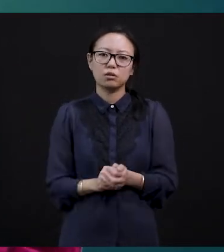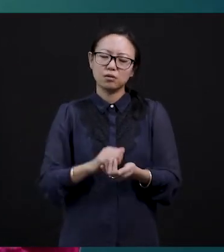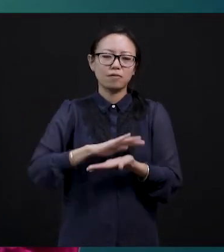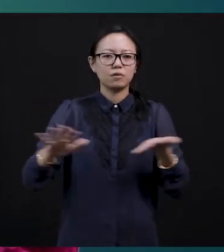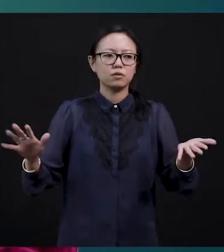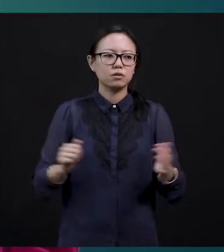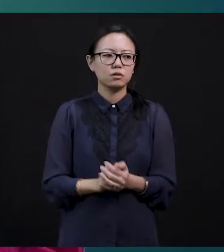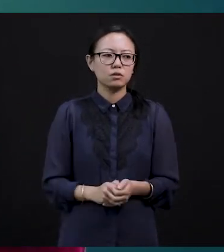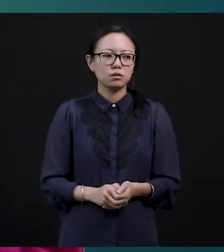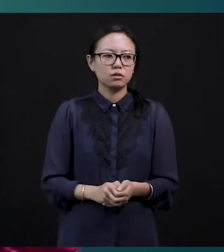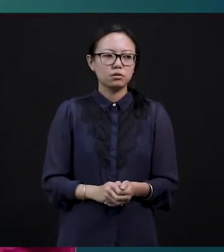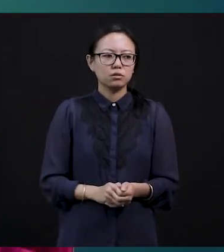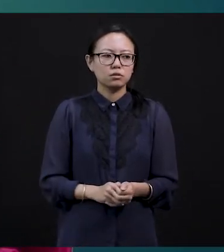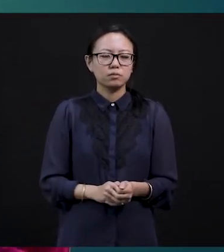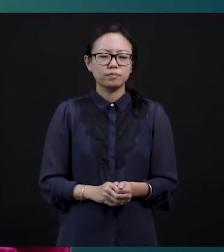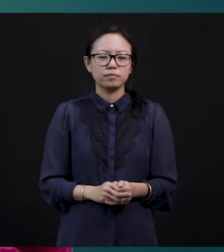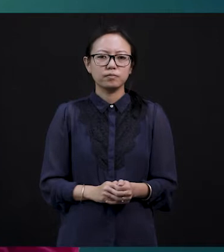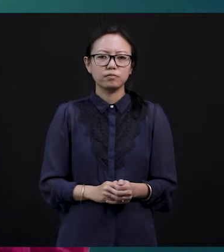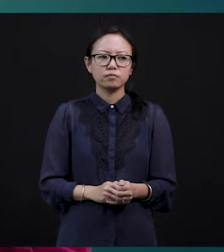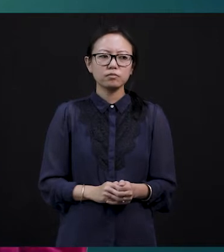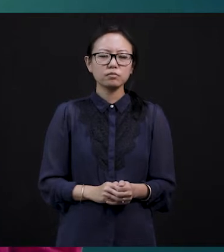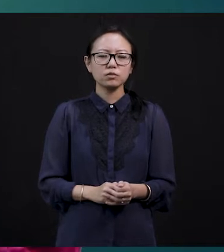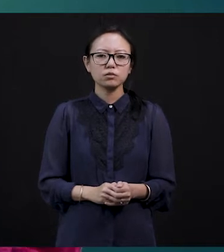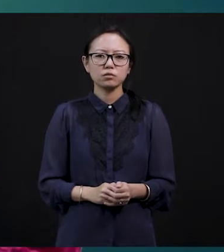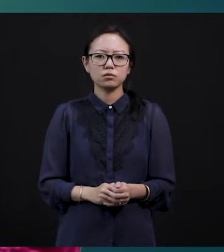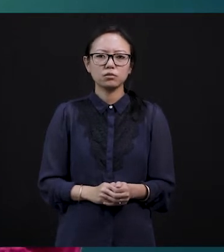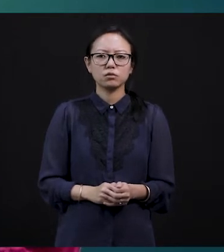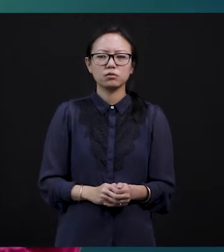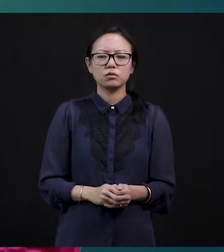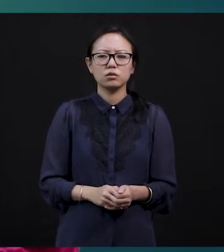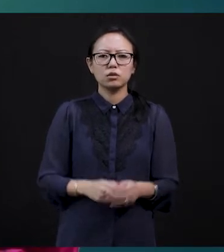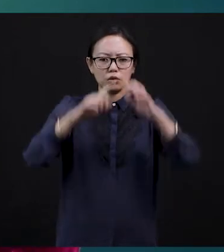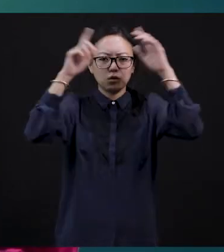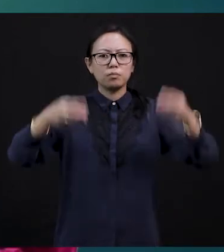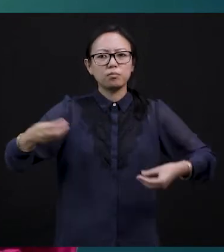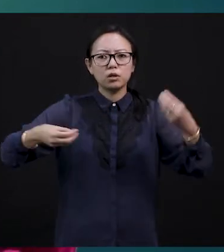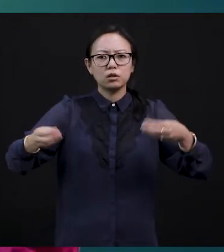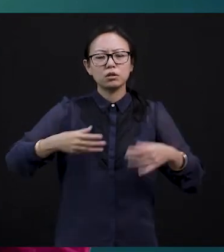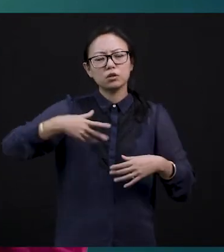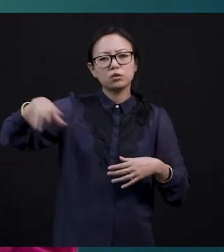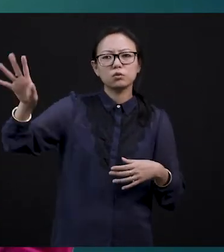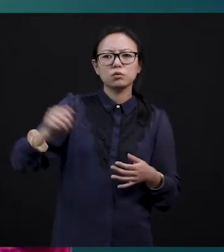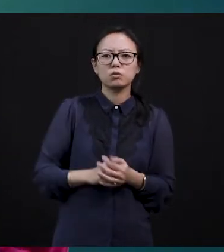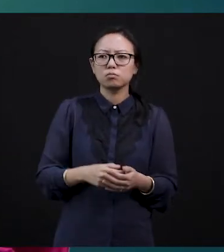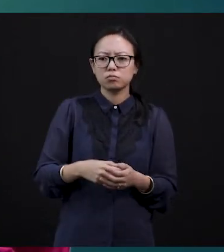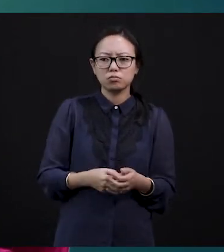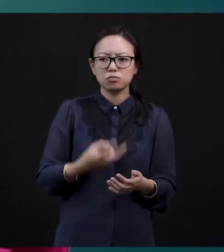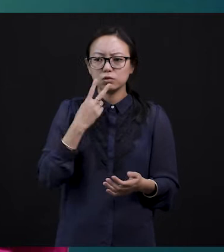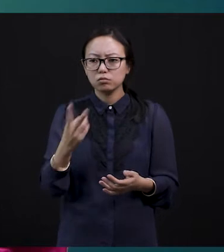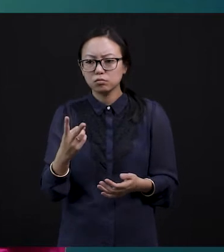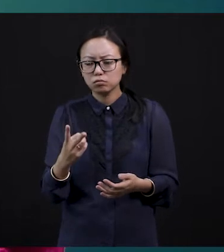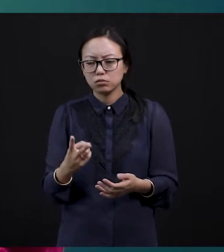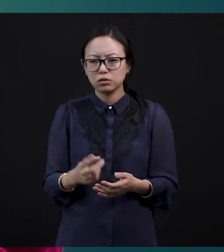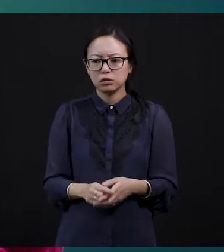to the market is also when we are buying and checking the price, whether it suits us or not. Once we've checked the price,